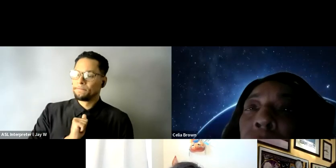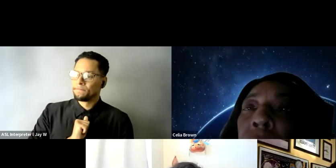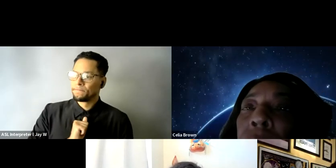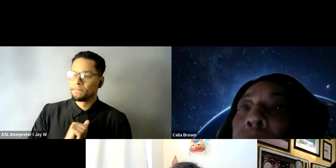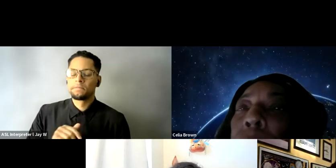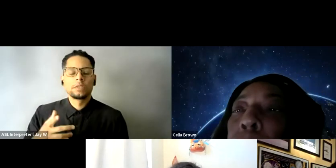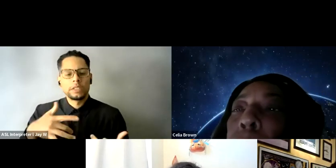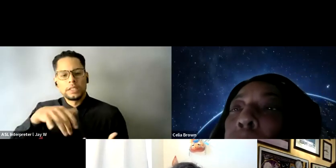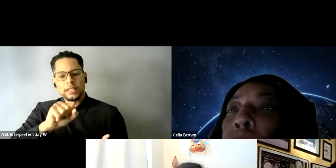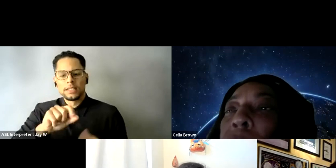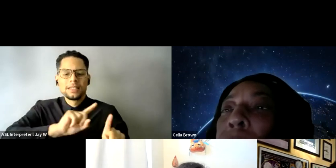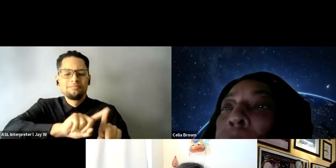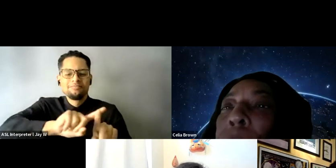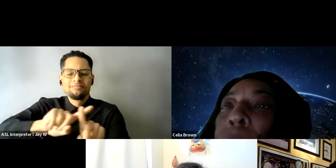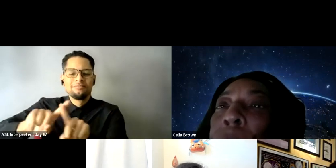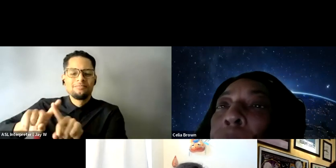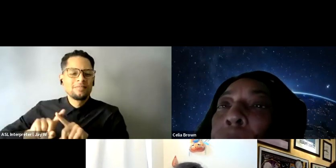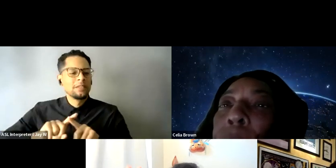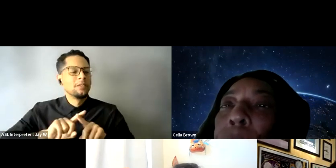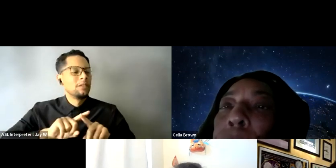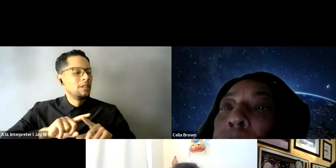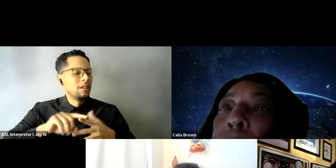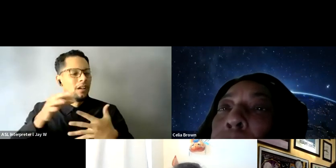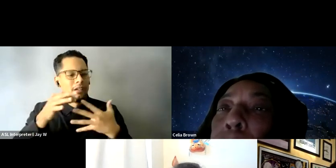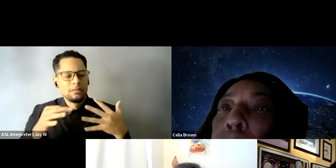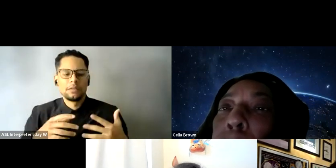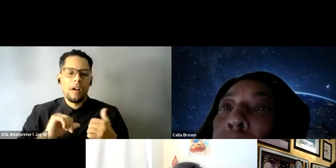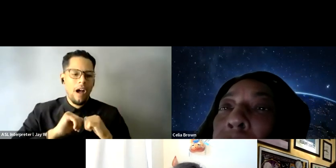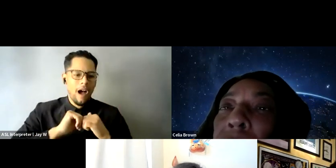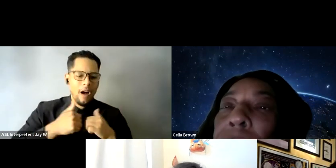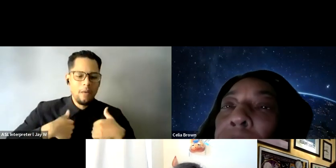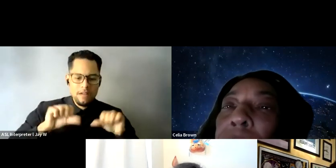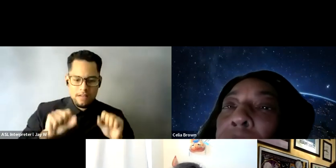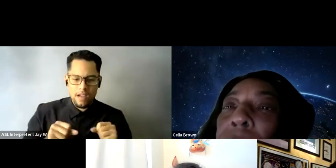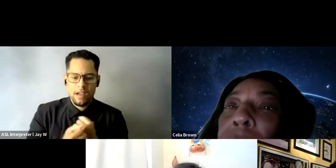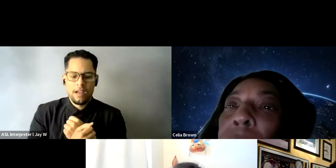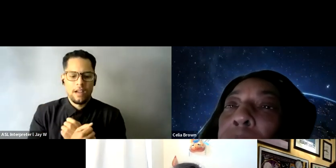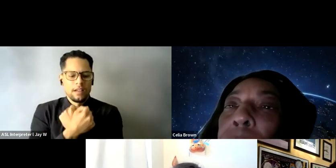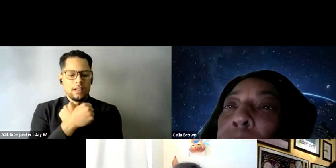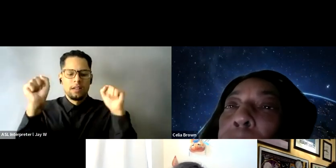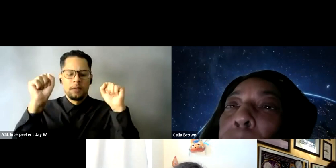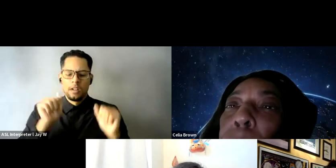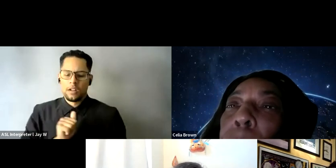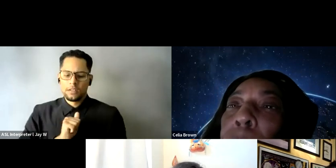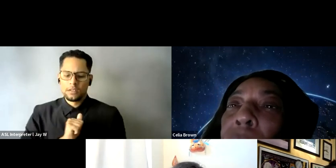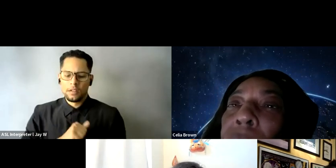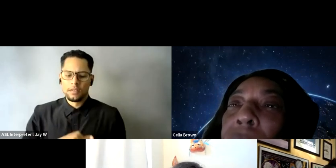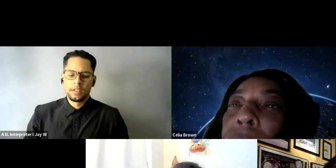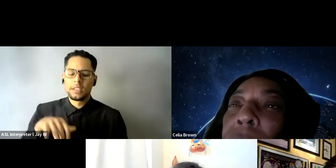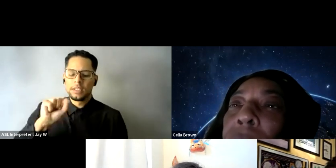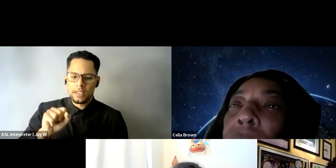different contexts, right? When Stefanie's talking about like that spiritual work at home, right? There's a liberation